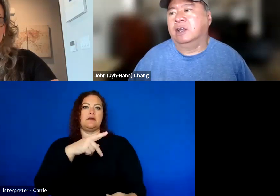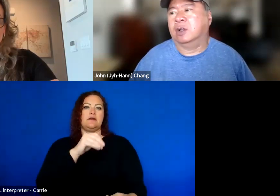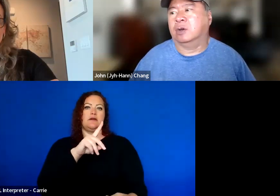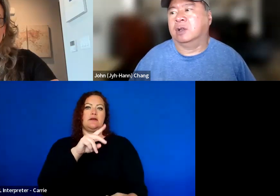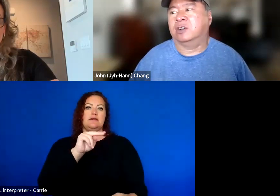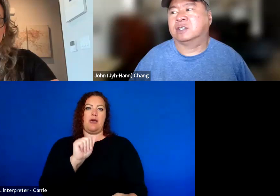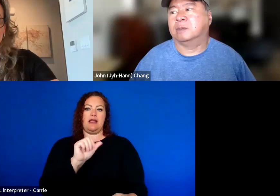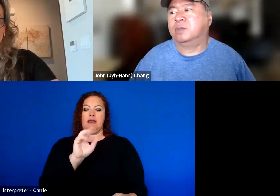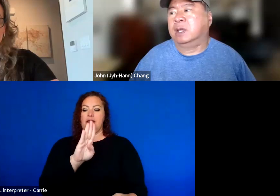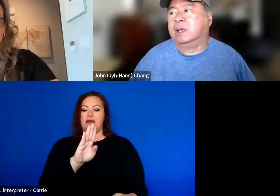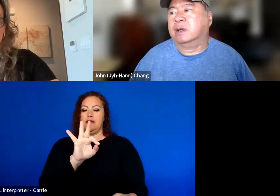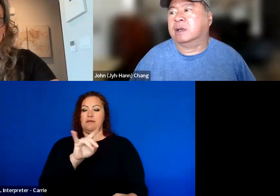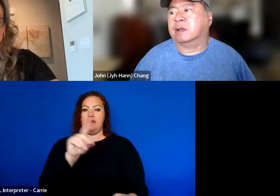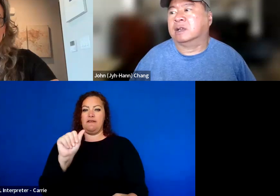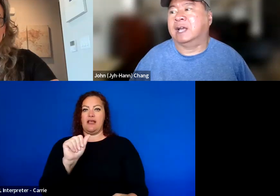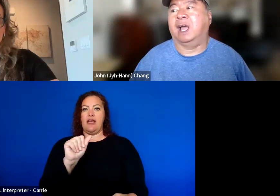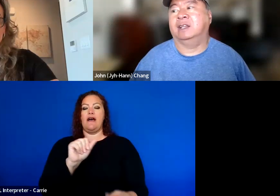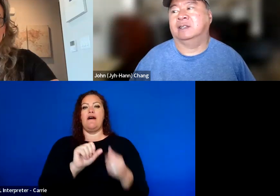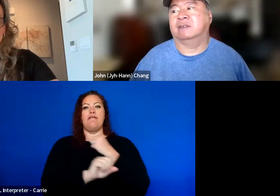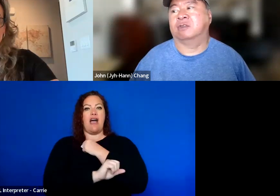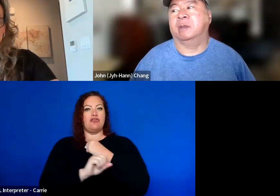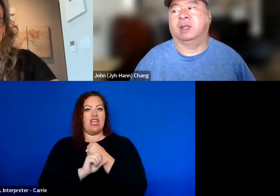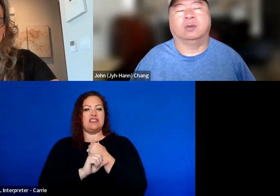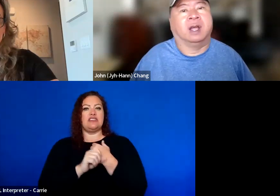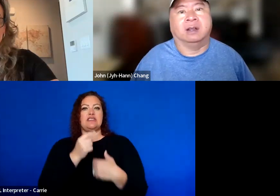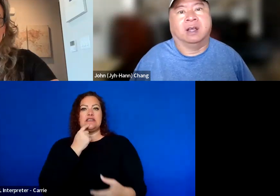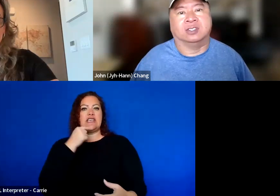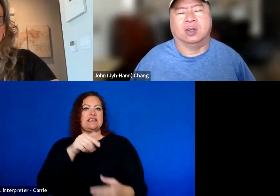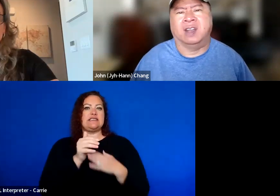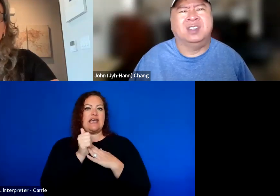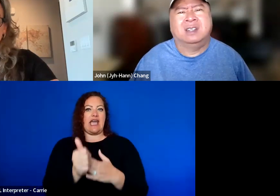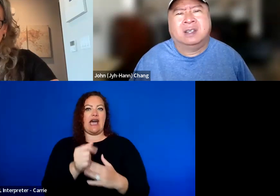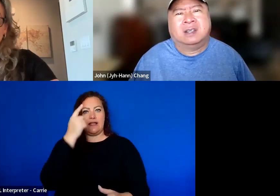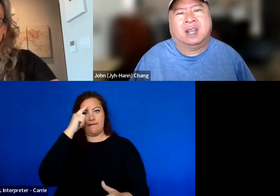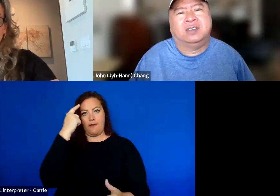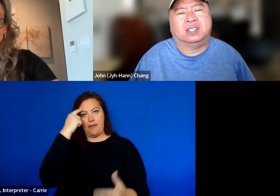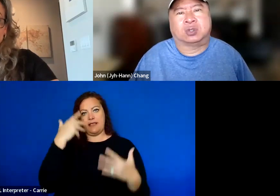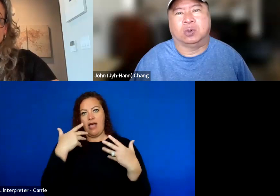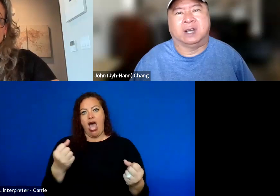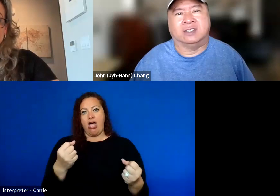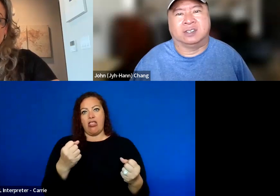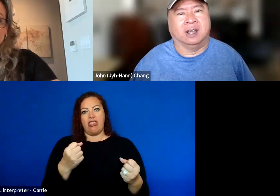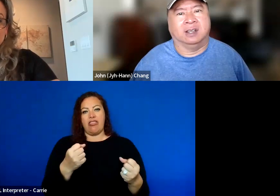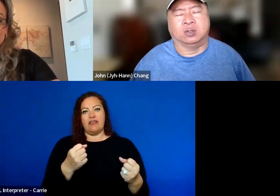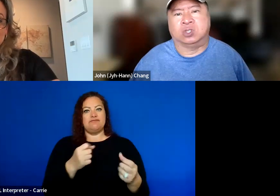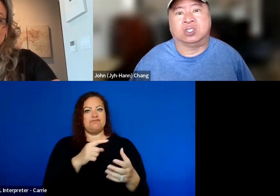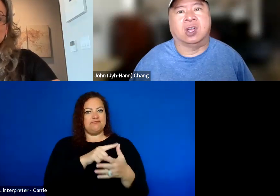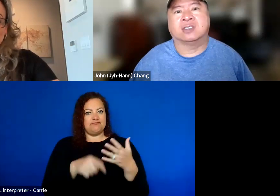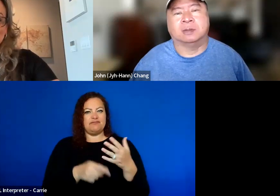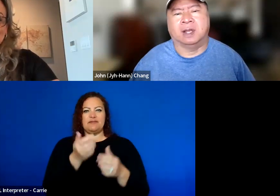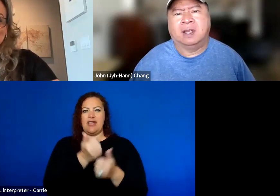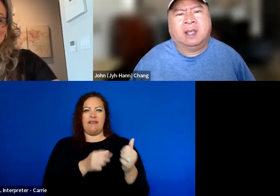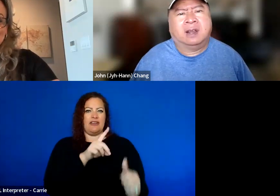at, here's some guide for mental health guidelines. Every disorder has their guidelines, which